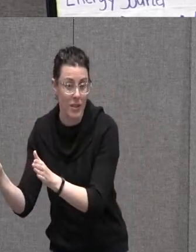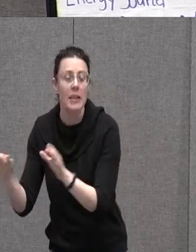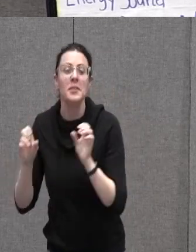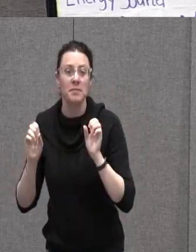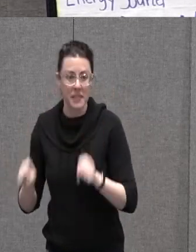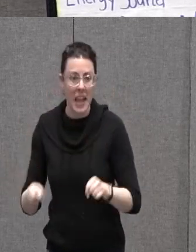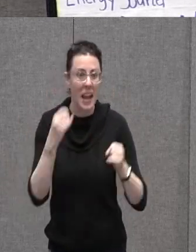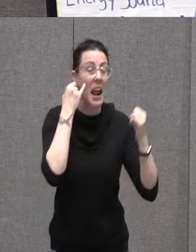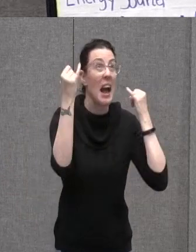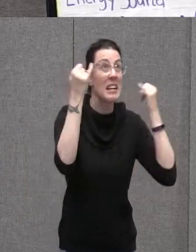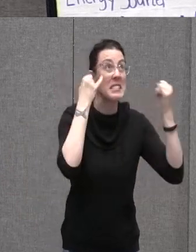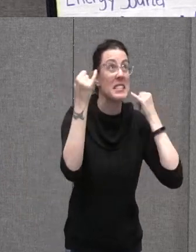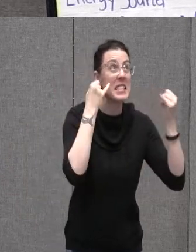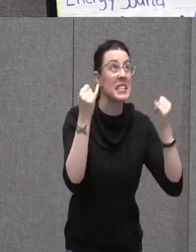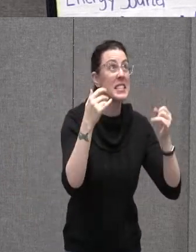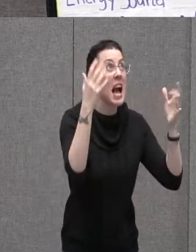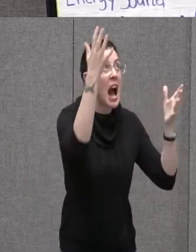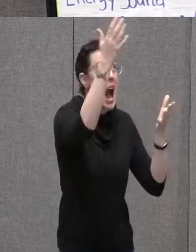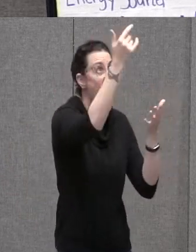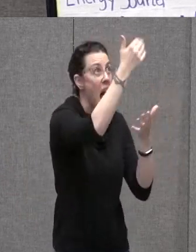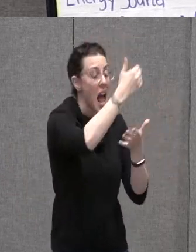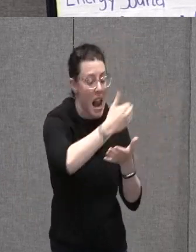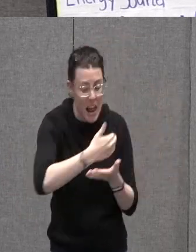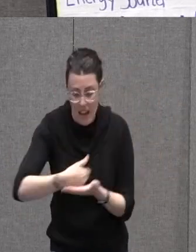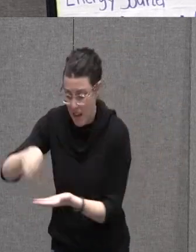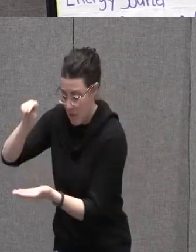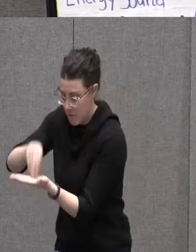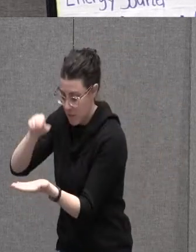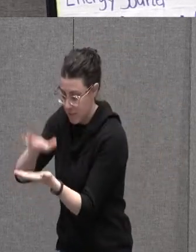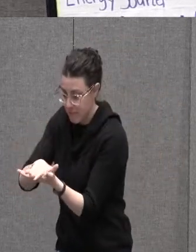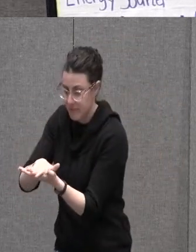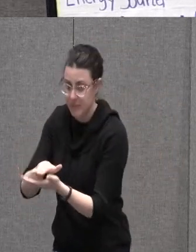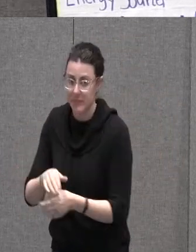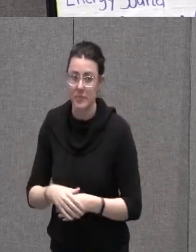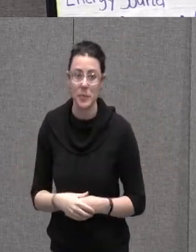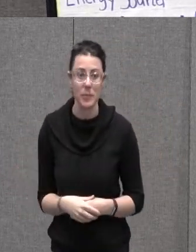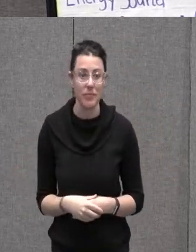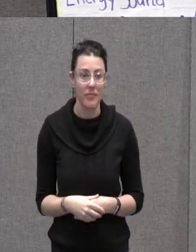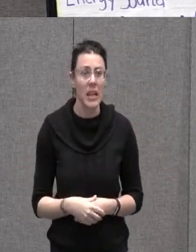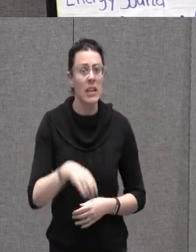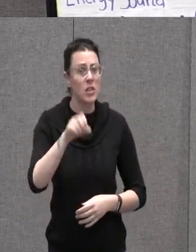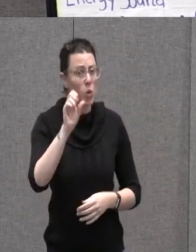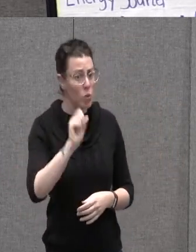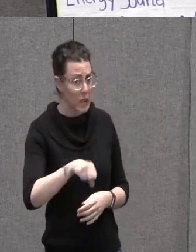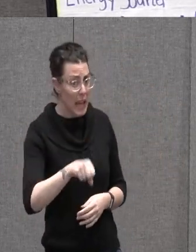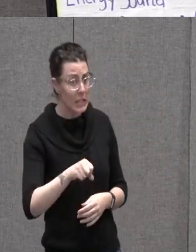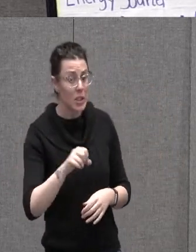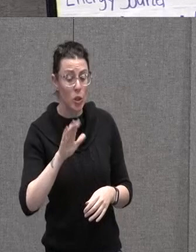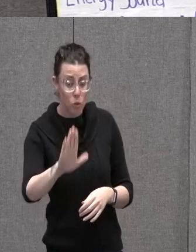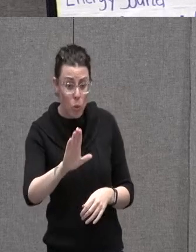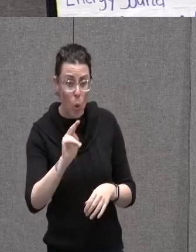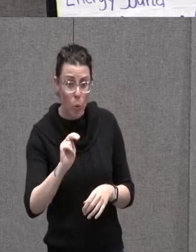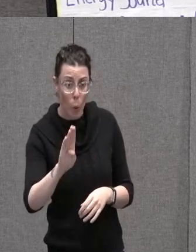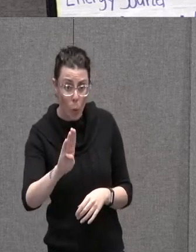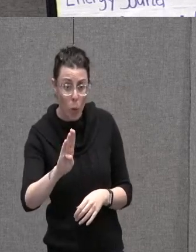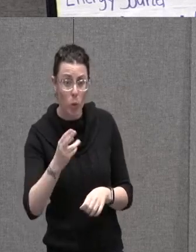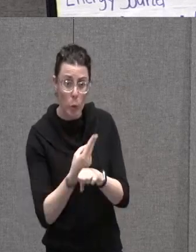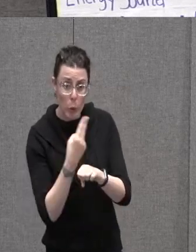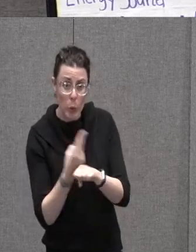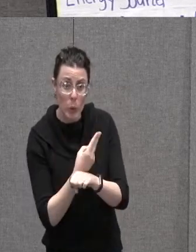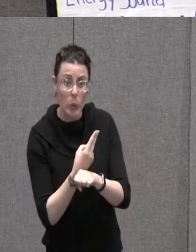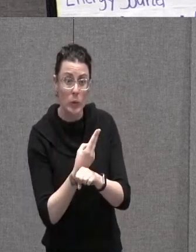quick. So like Mr. Abeta said, you use your notebook and he's giving you a challenge. He wants you to come up with these robots and he wants you